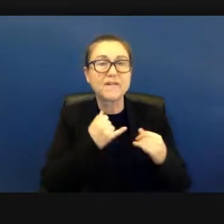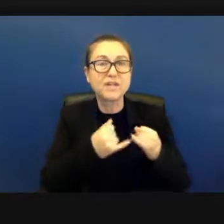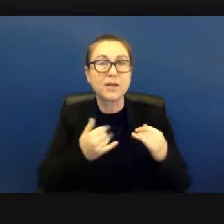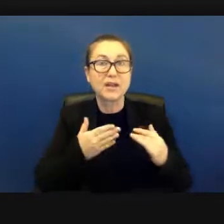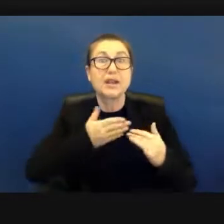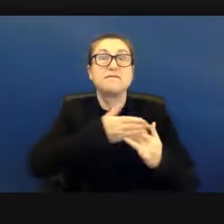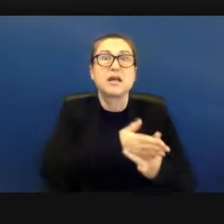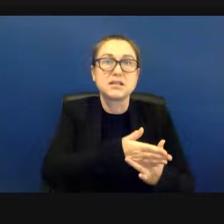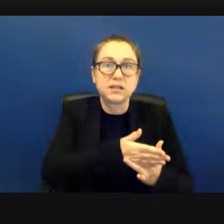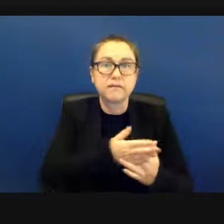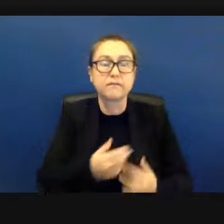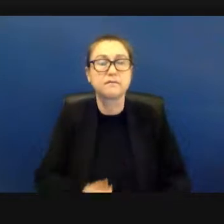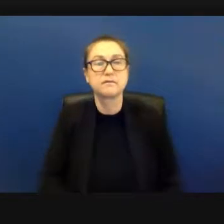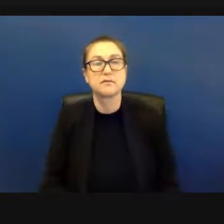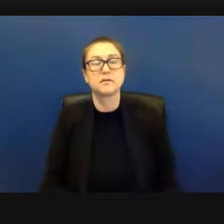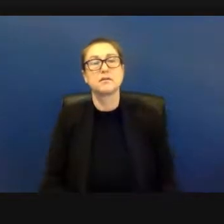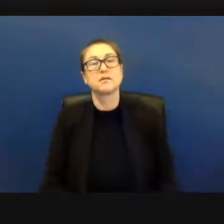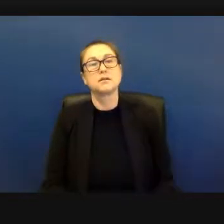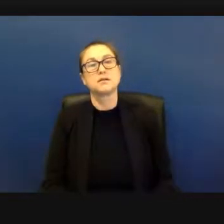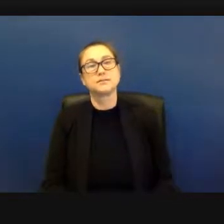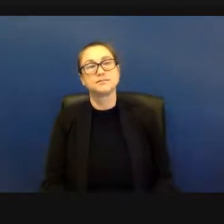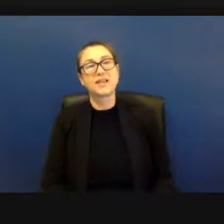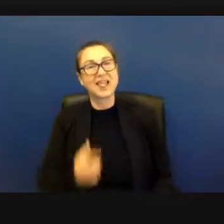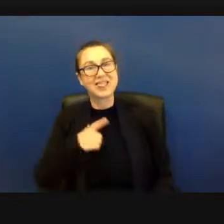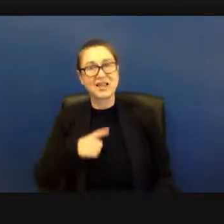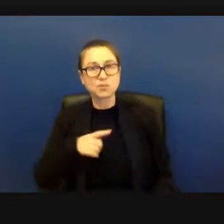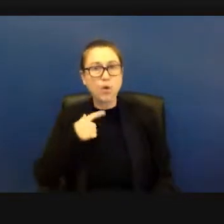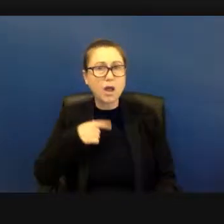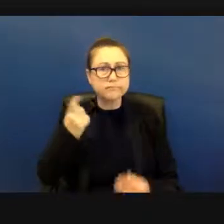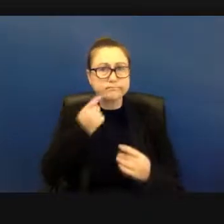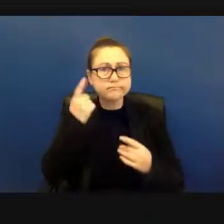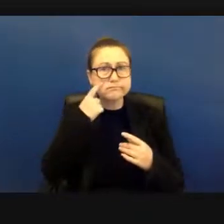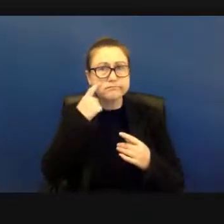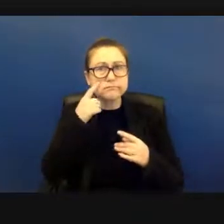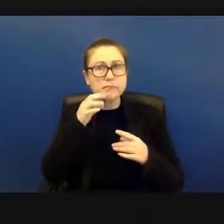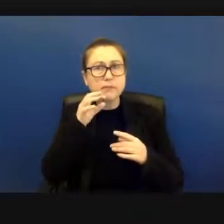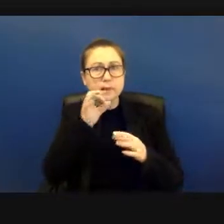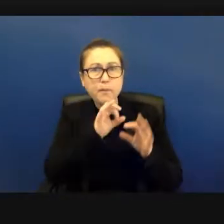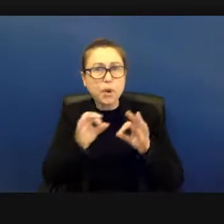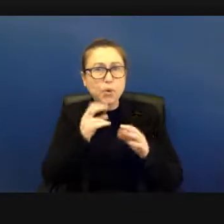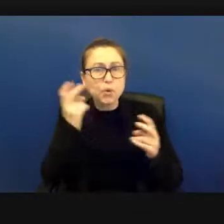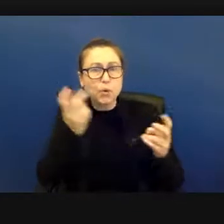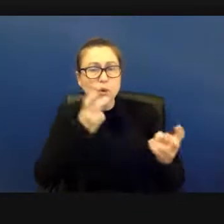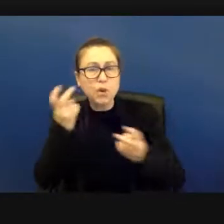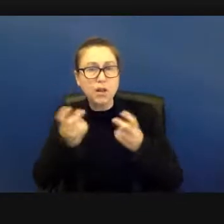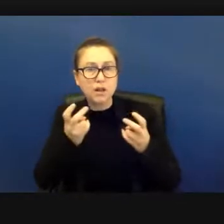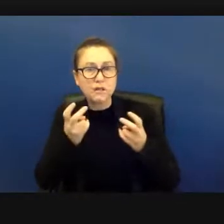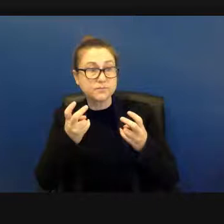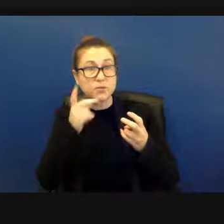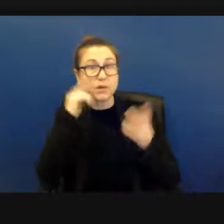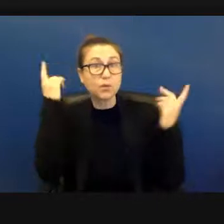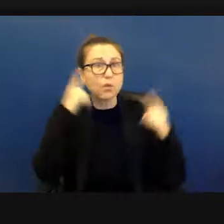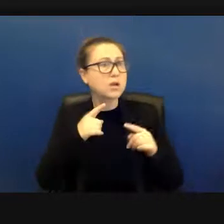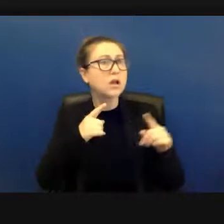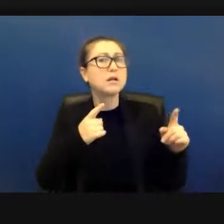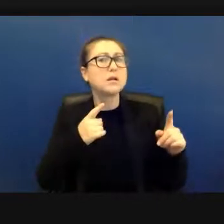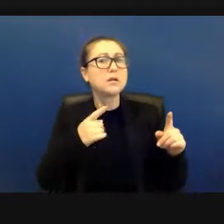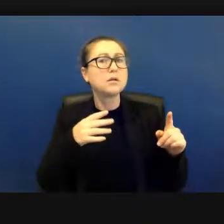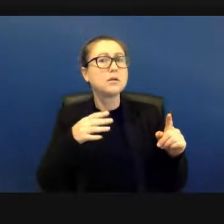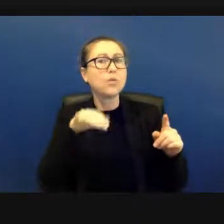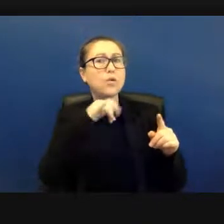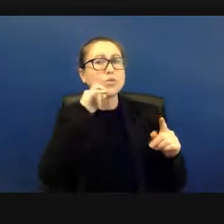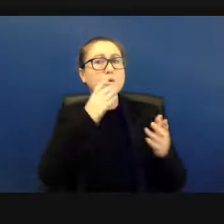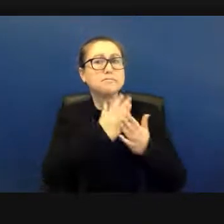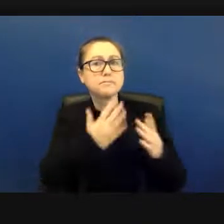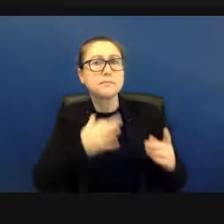partly, why we're looking for this molecule, so that we'd sort of know which patients would benefit the most from pressure